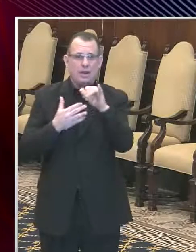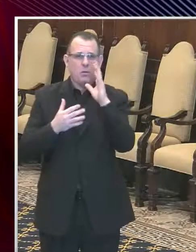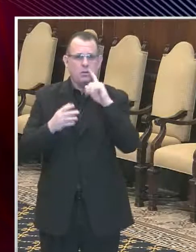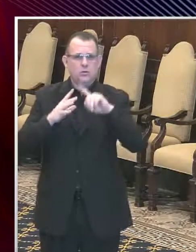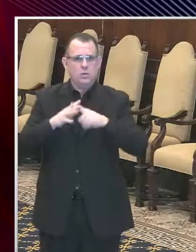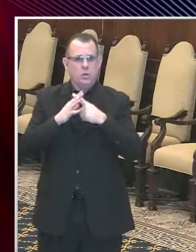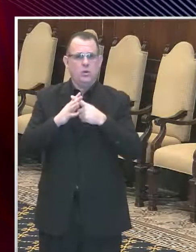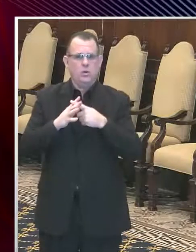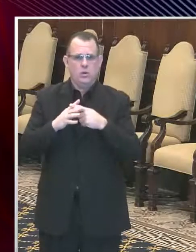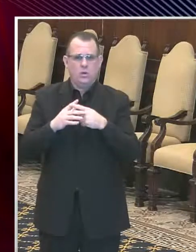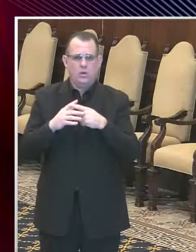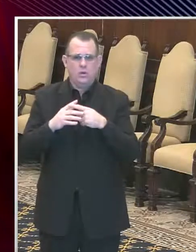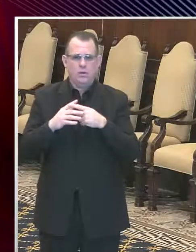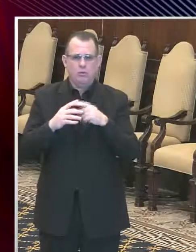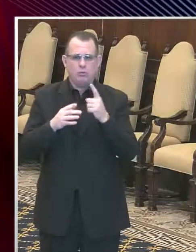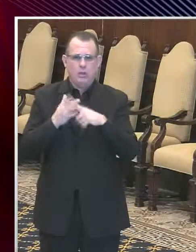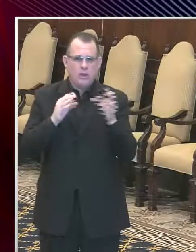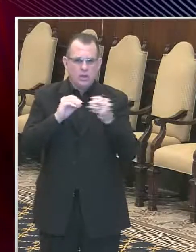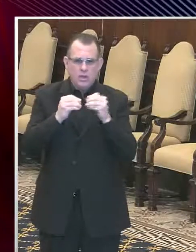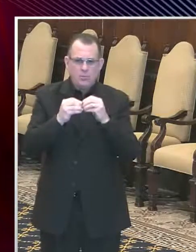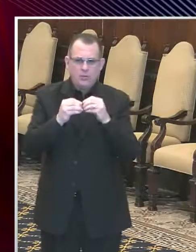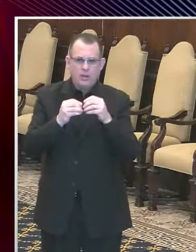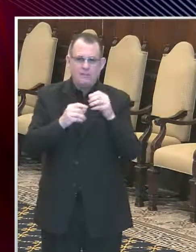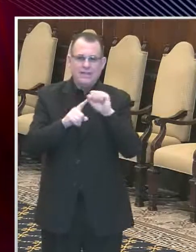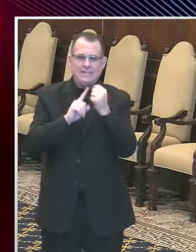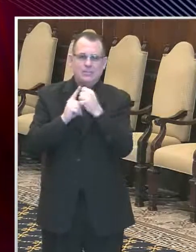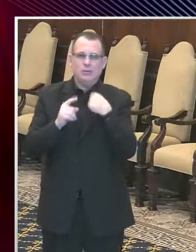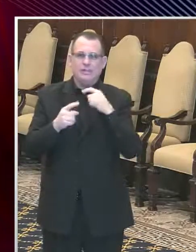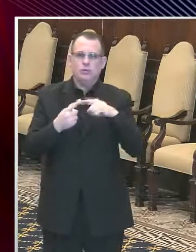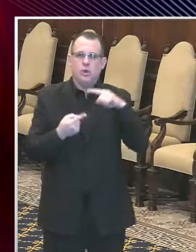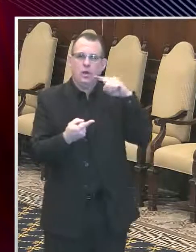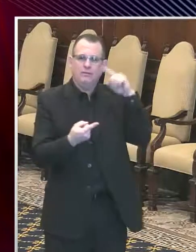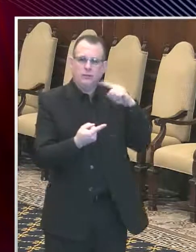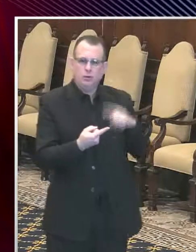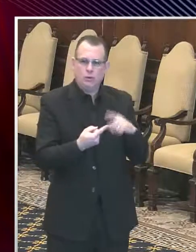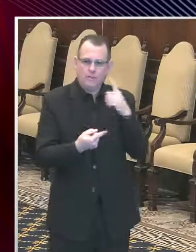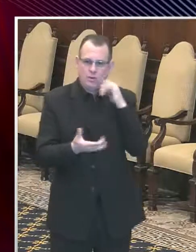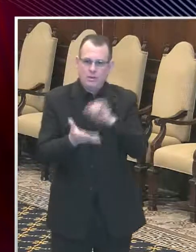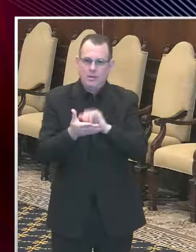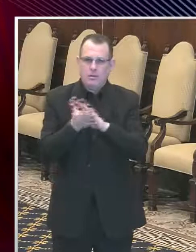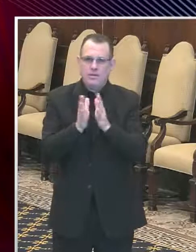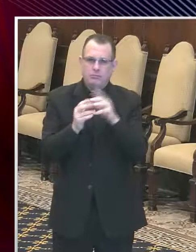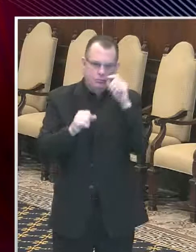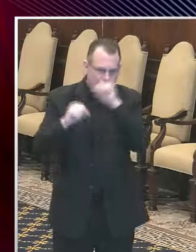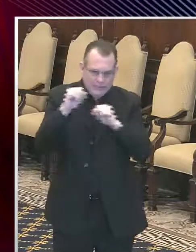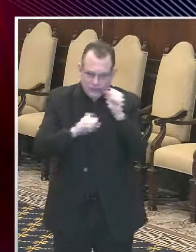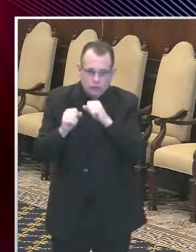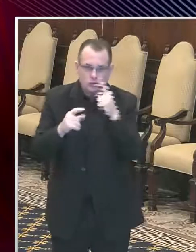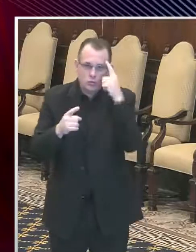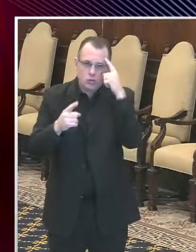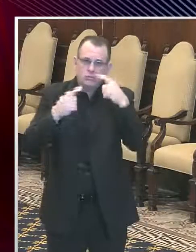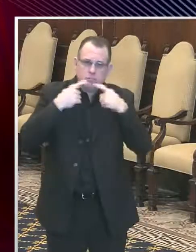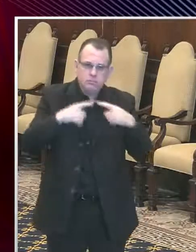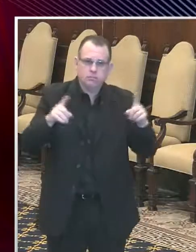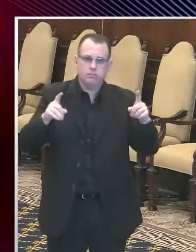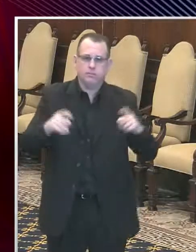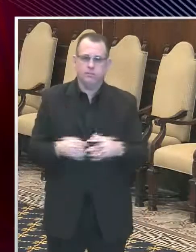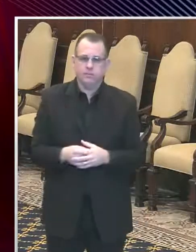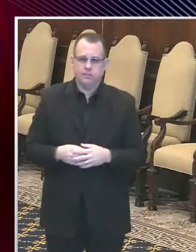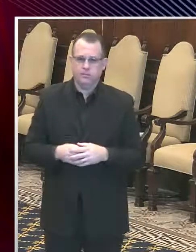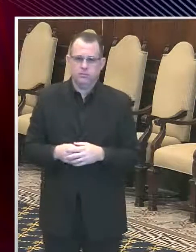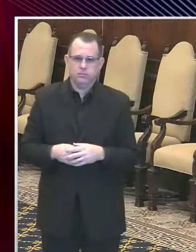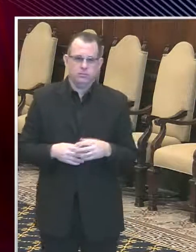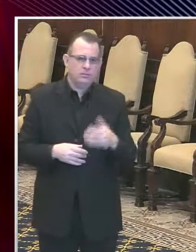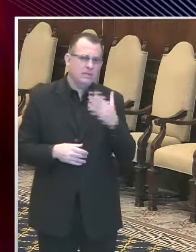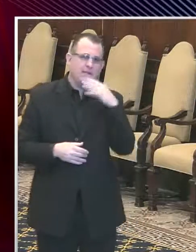what number of cases would we need to get down to for that to be a strategy that makes sense? Thanks for asking that question,